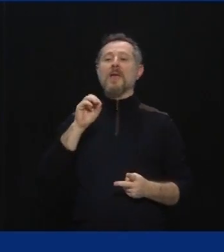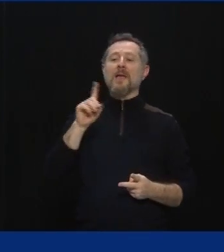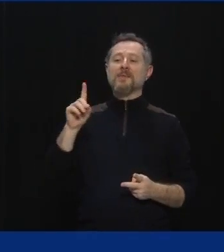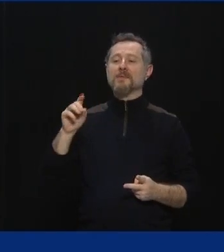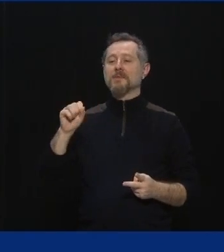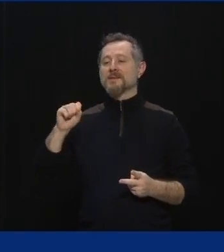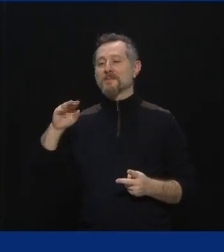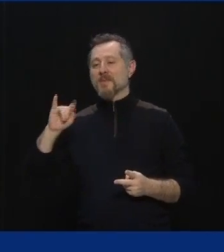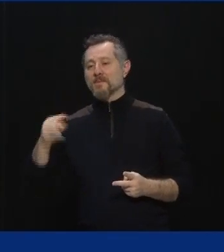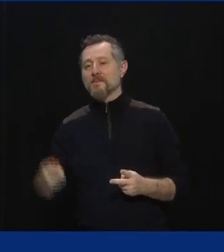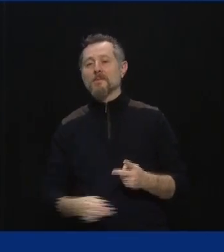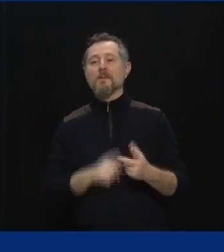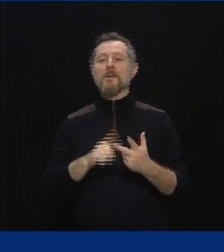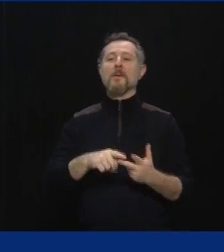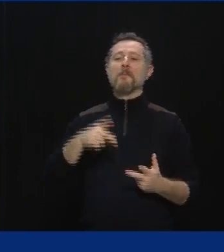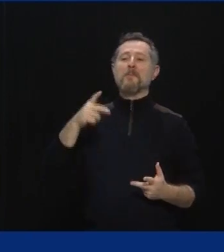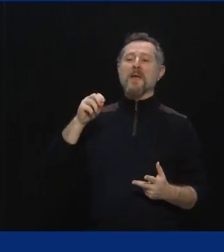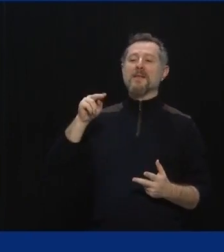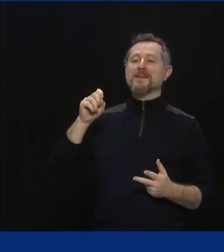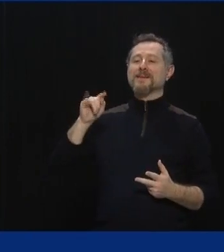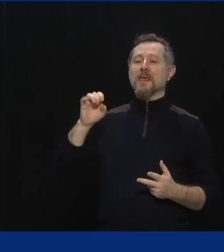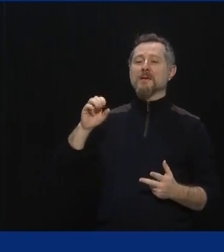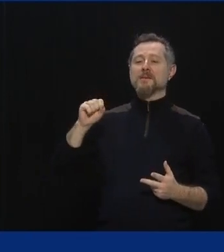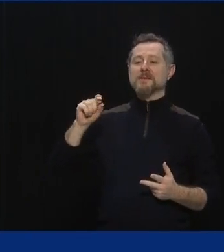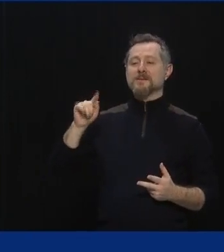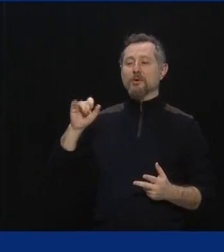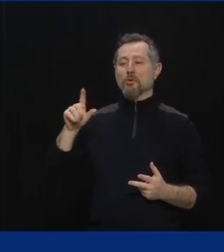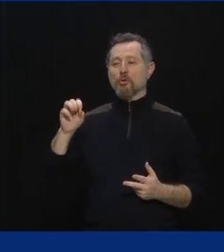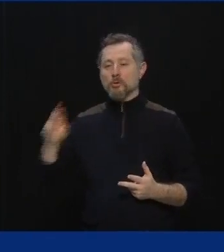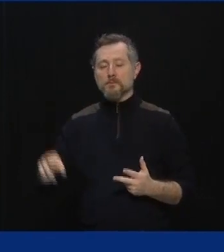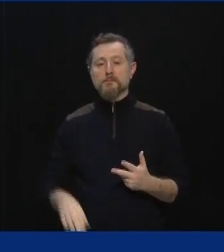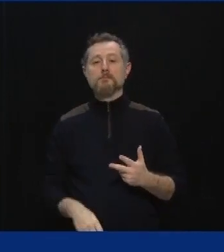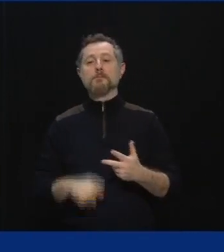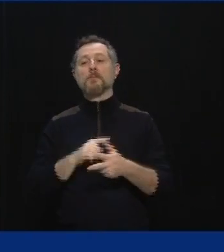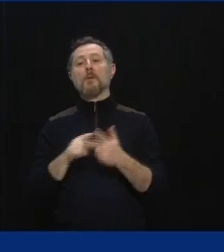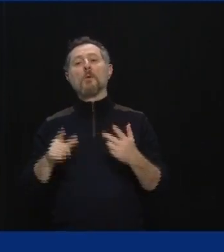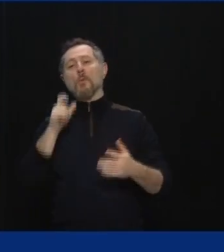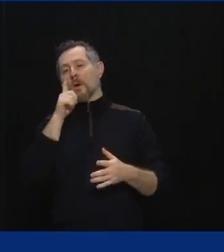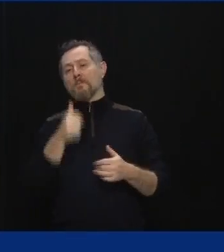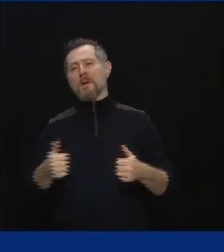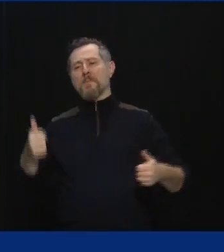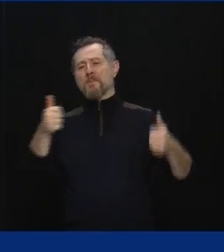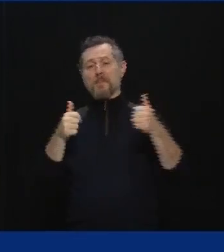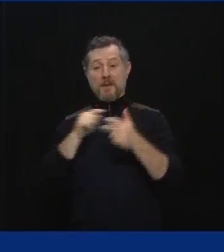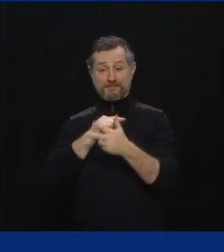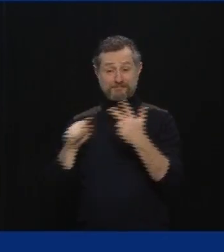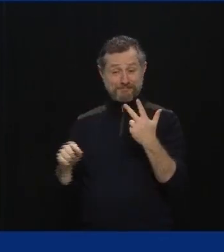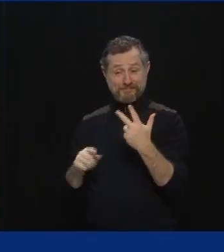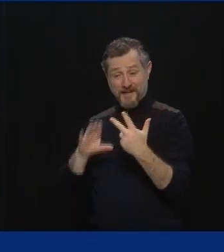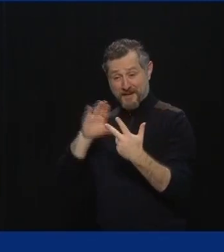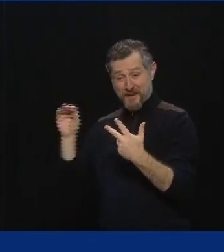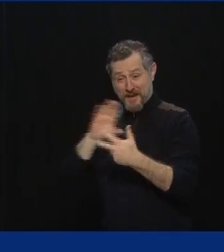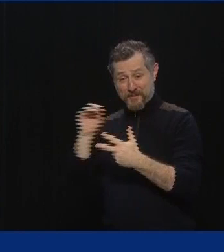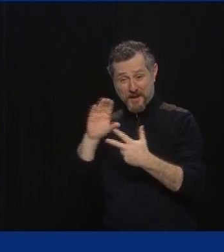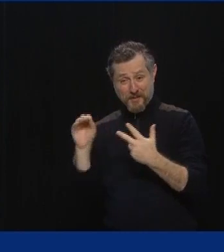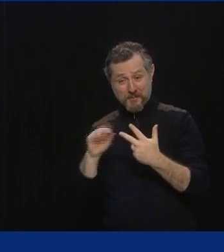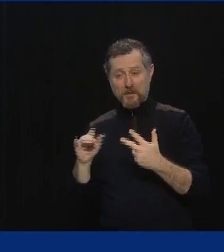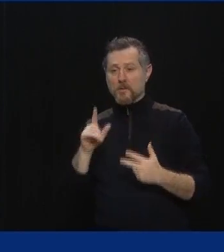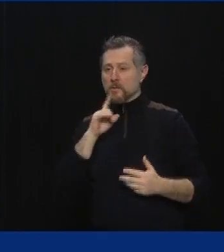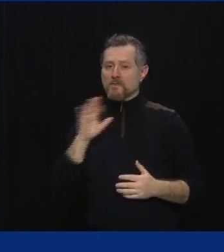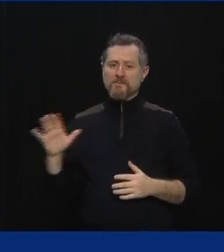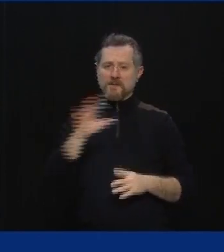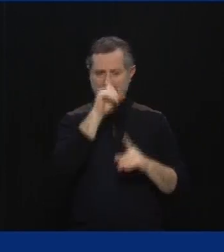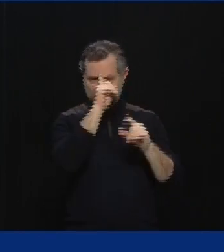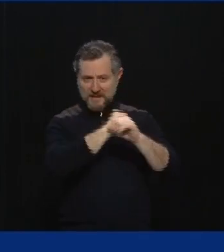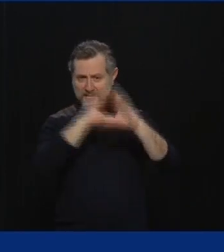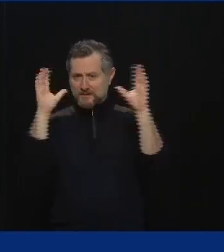Pete Taylor, co-head of the Carlisle Global Infrastructure Opportunity Fund, you had a vision to